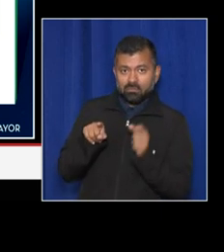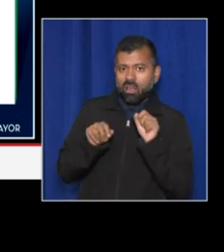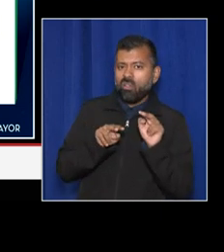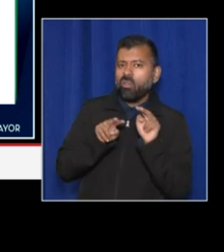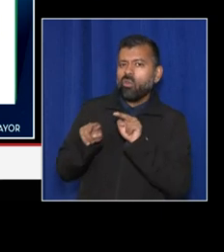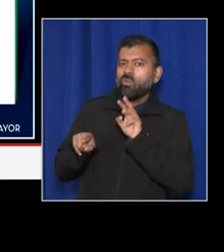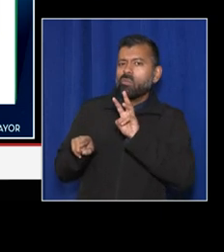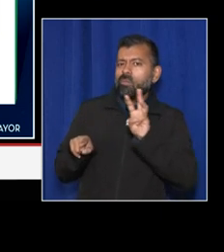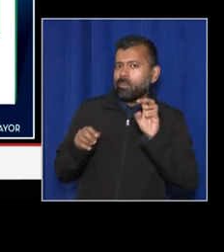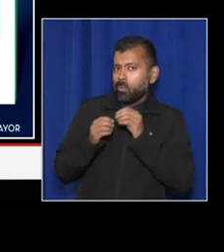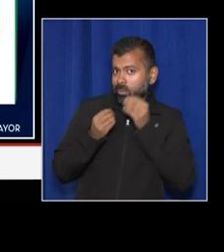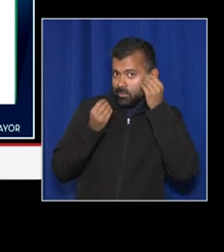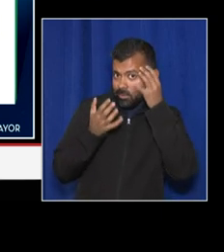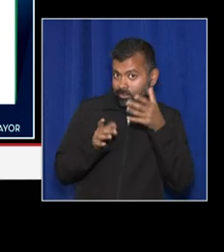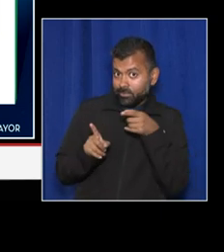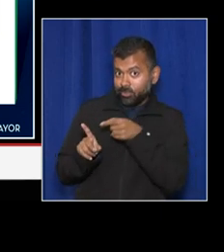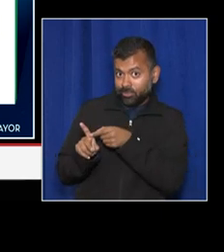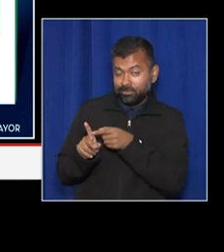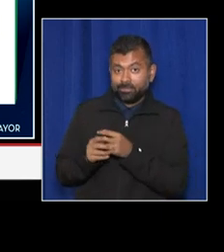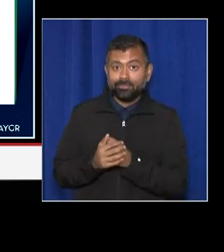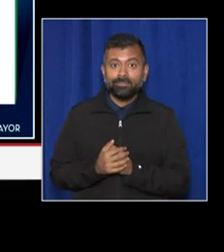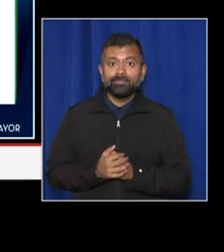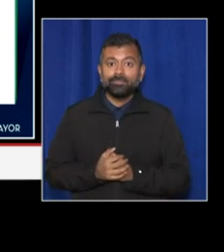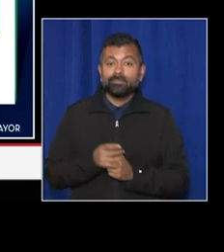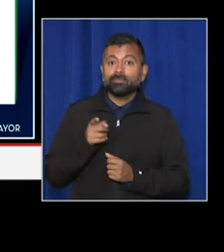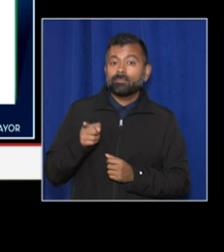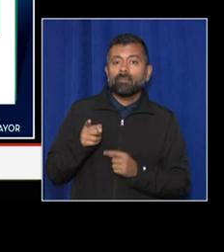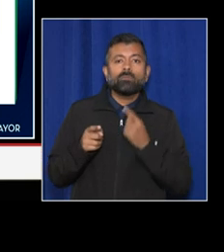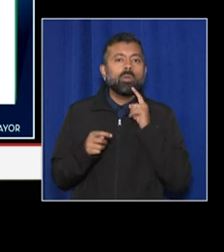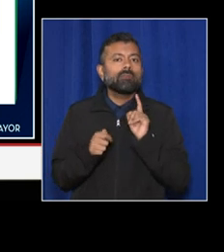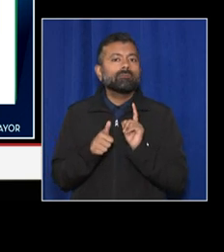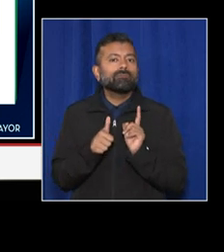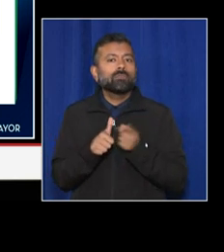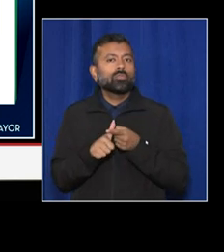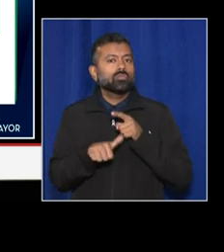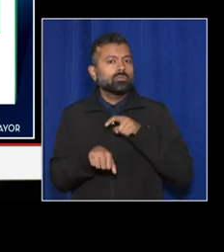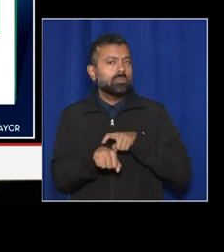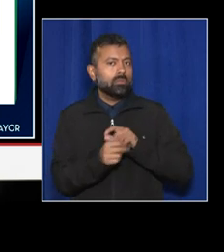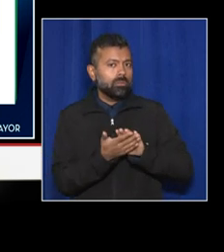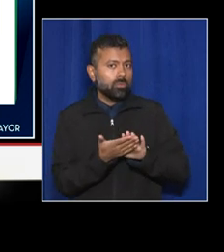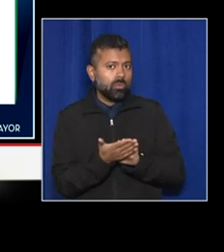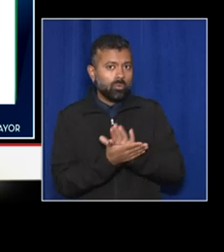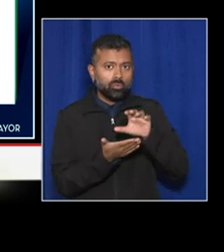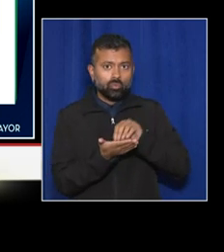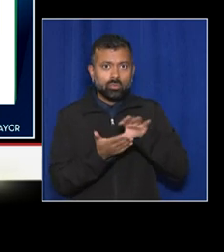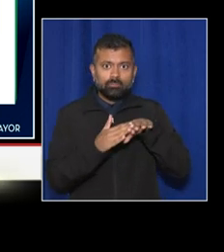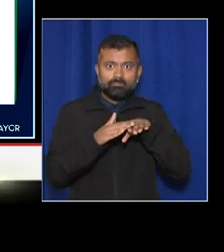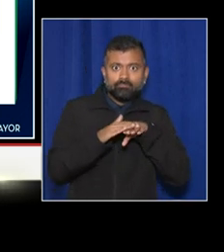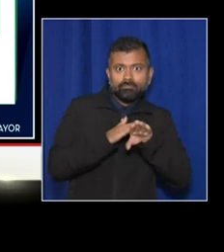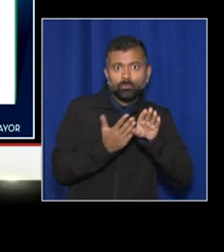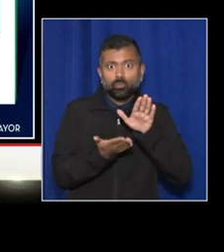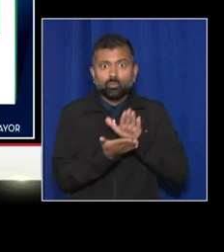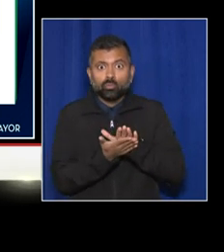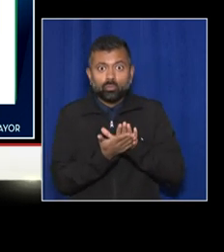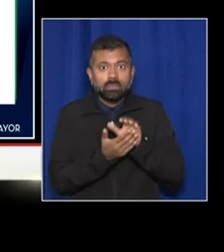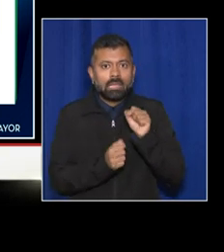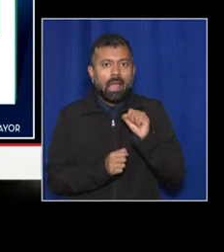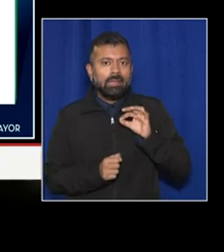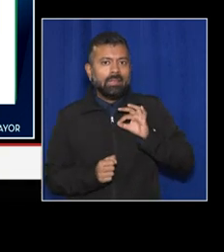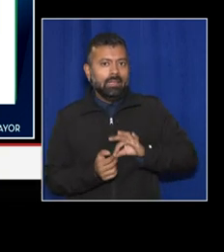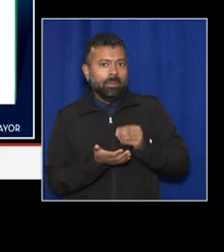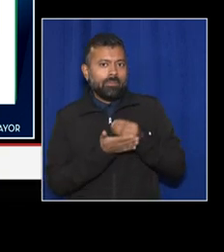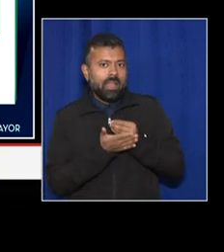dc1app.dc.gov. This is for first-time college goers for your college-going students, and you can get up to $10,000 of